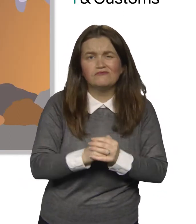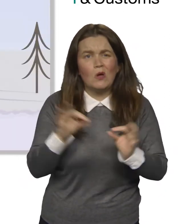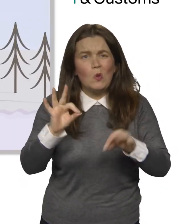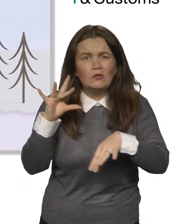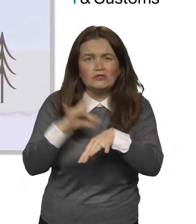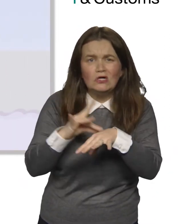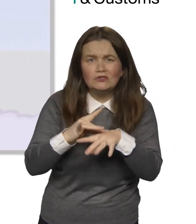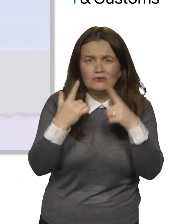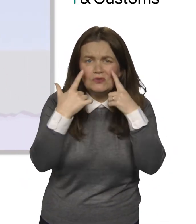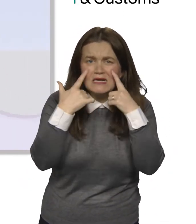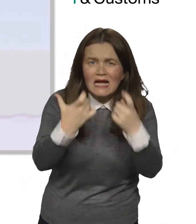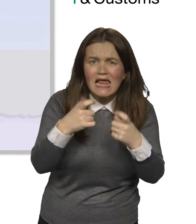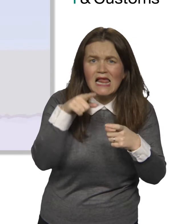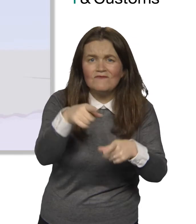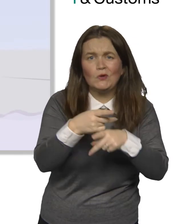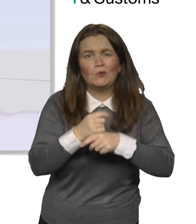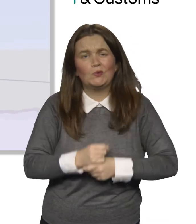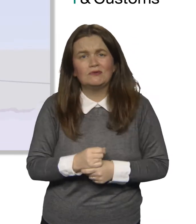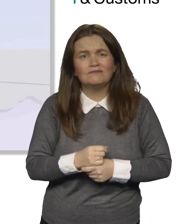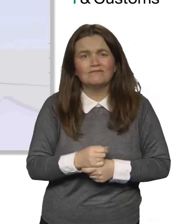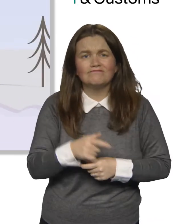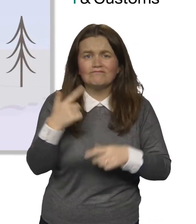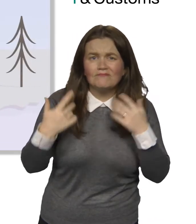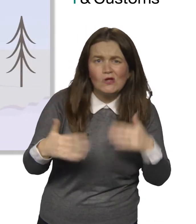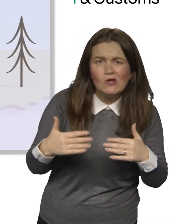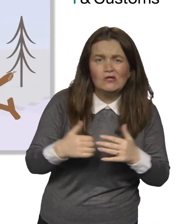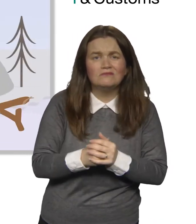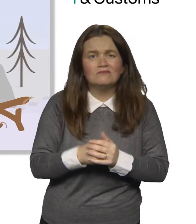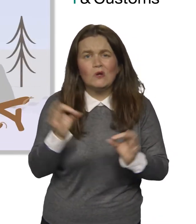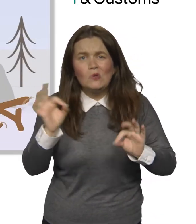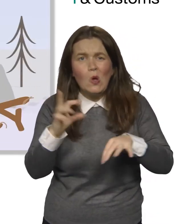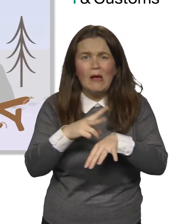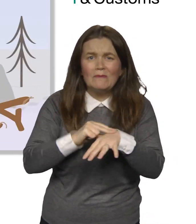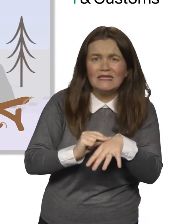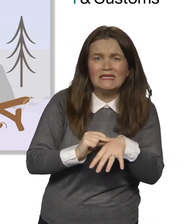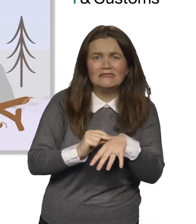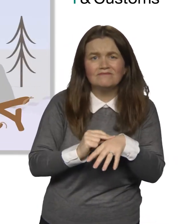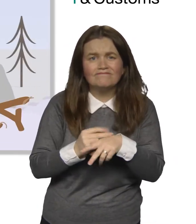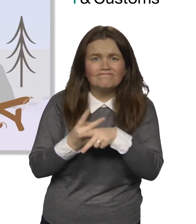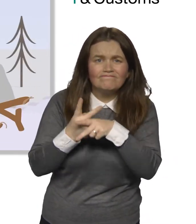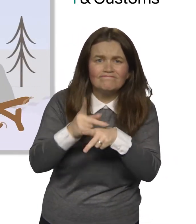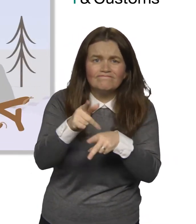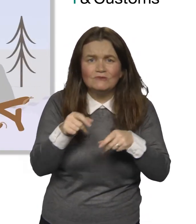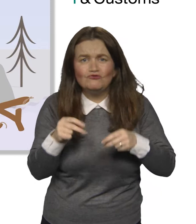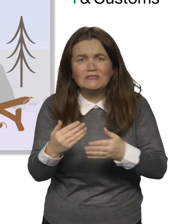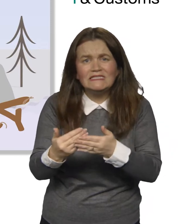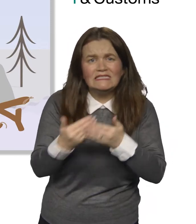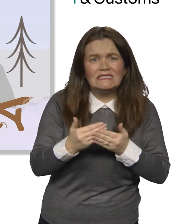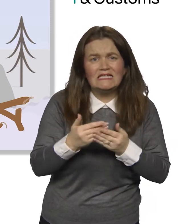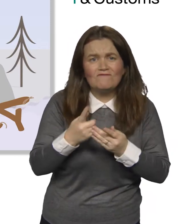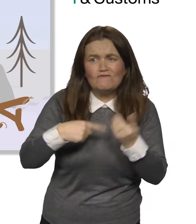you, no doctors to care for you if you got hurt, no police officers to keep the streets safe